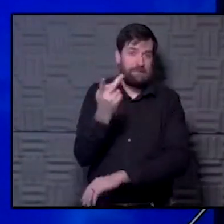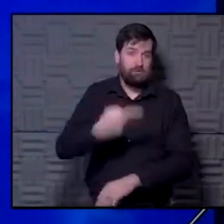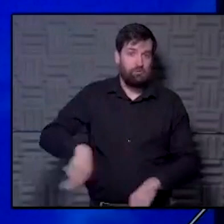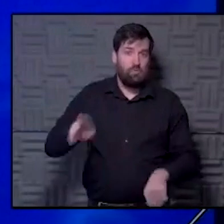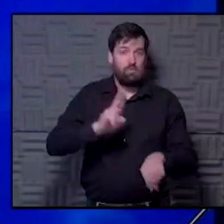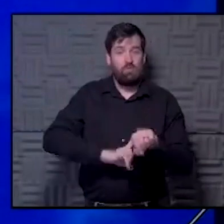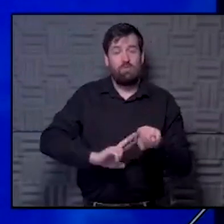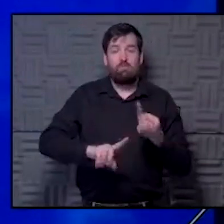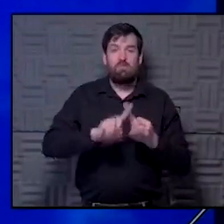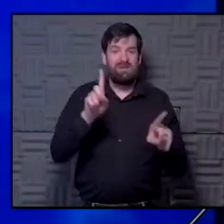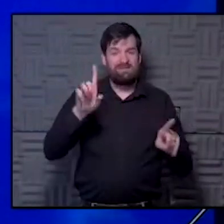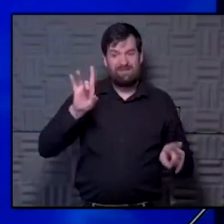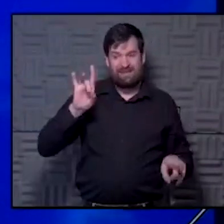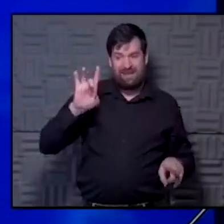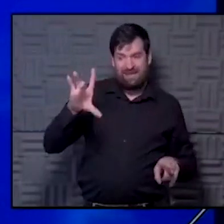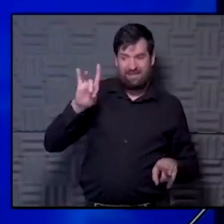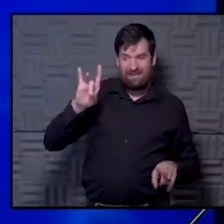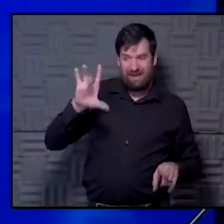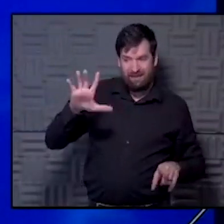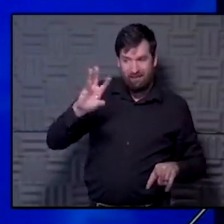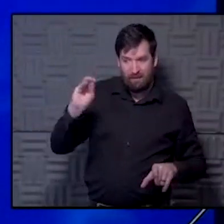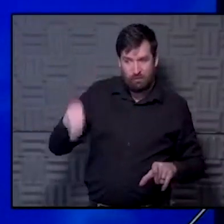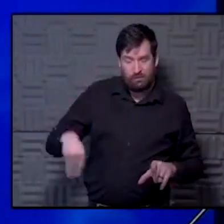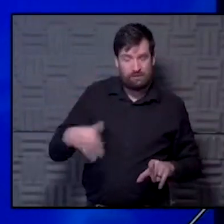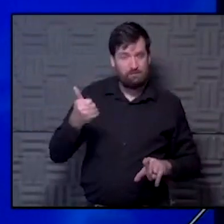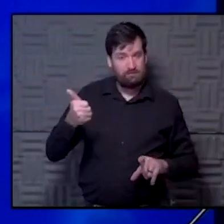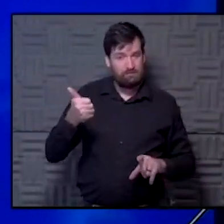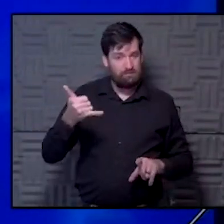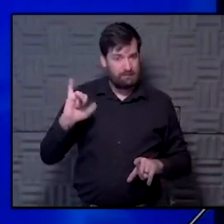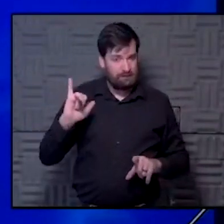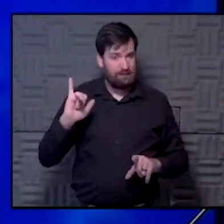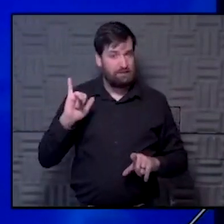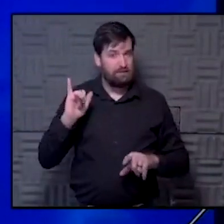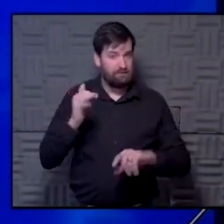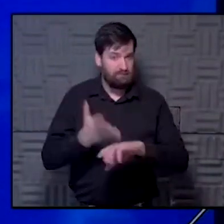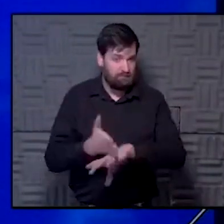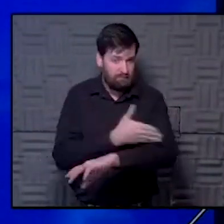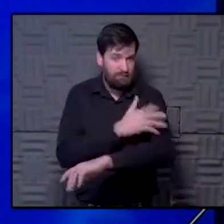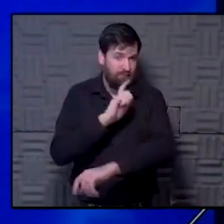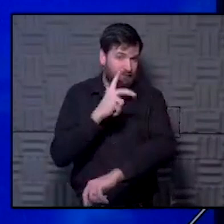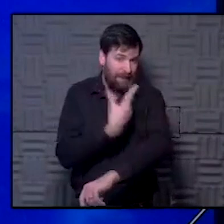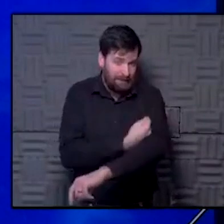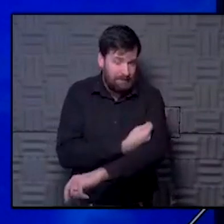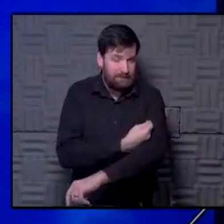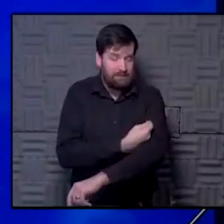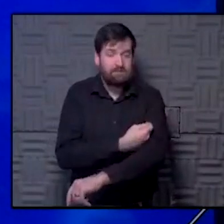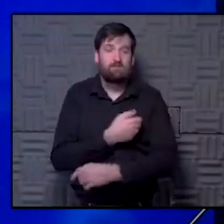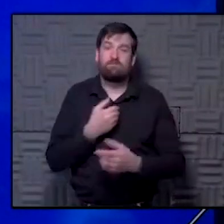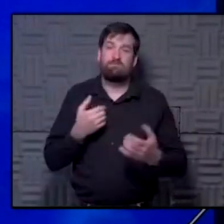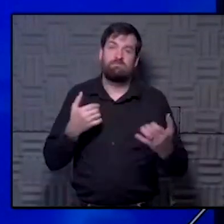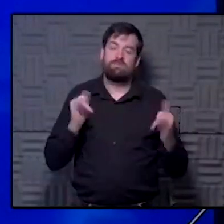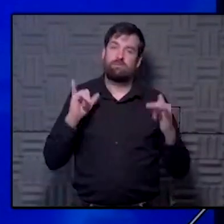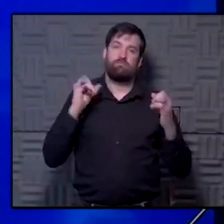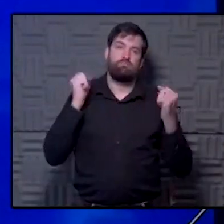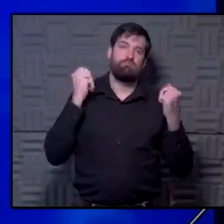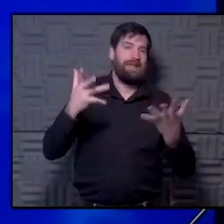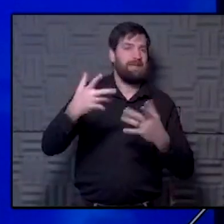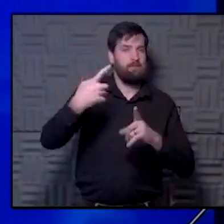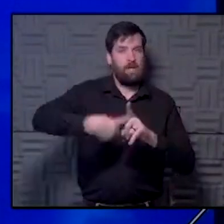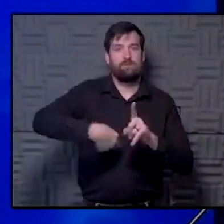or 85% of the community that will need to be vaccinated to really change how we're behaving is still many months